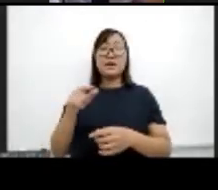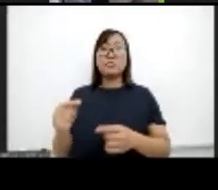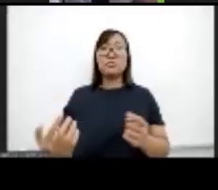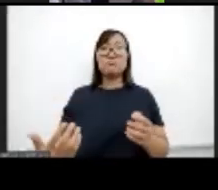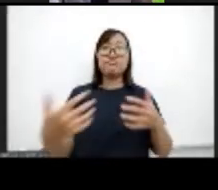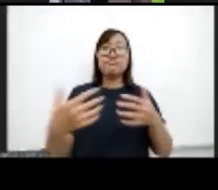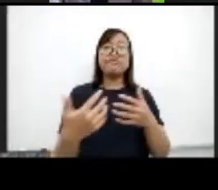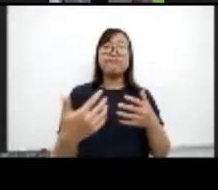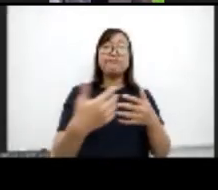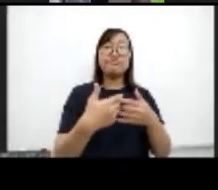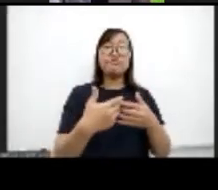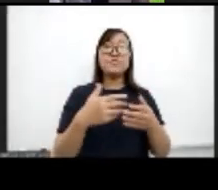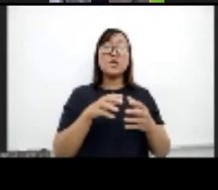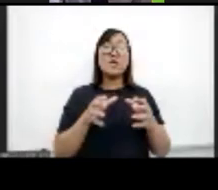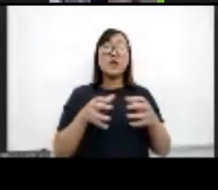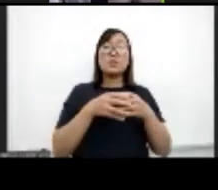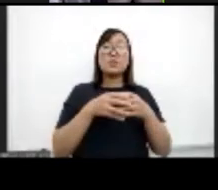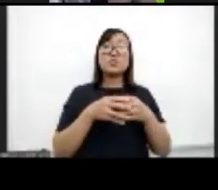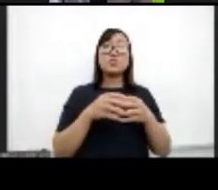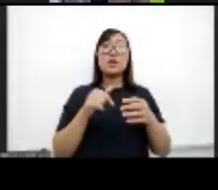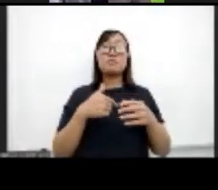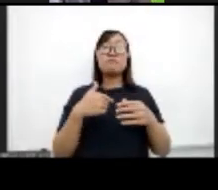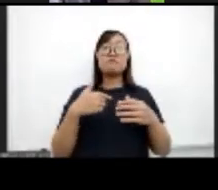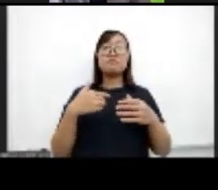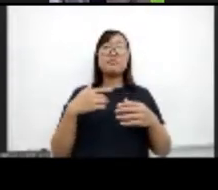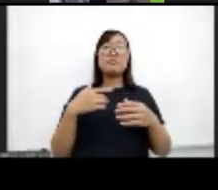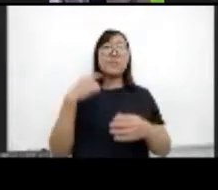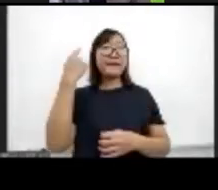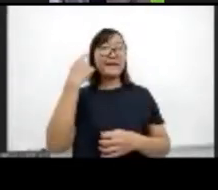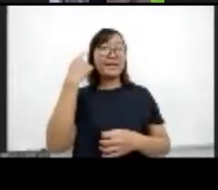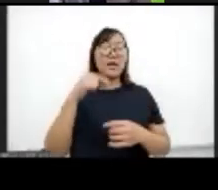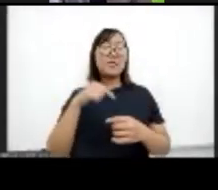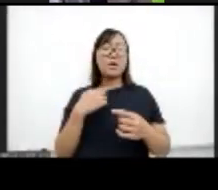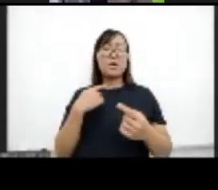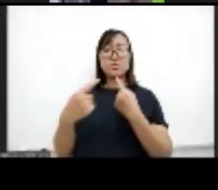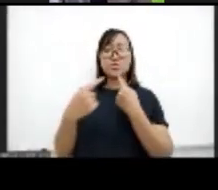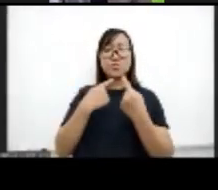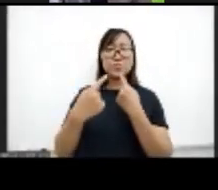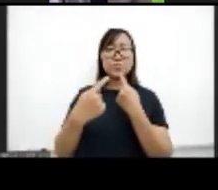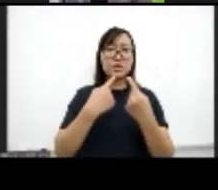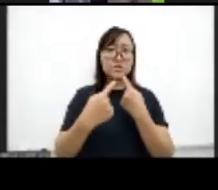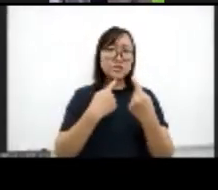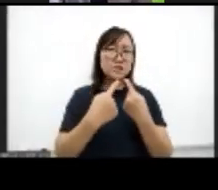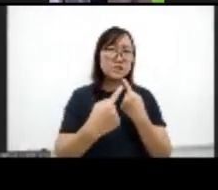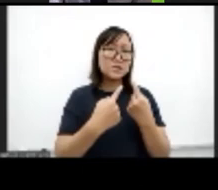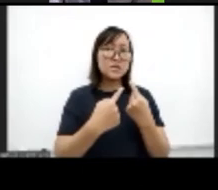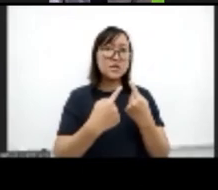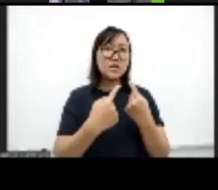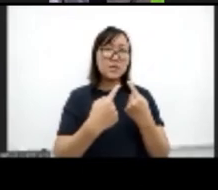amtron experience browser OMG OMG